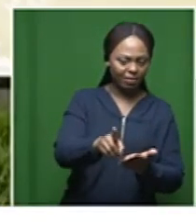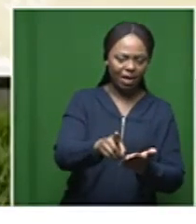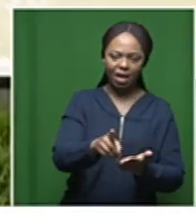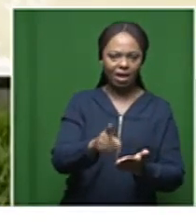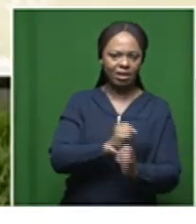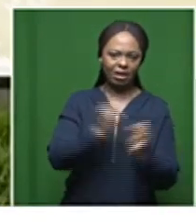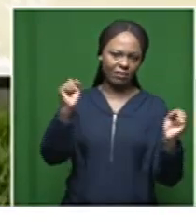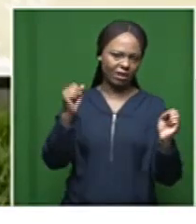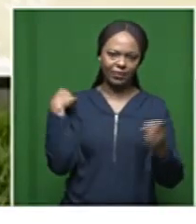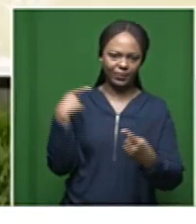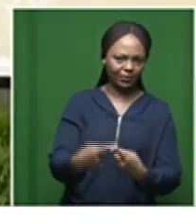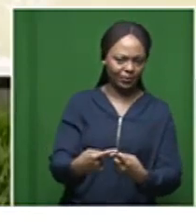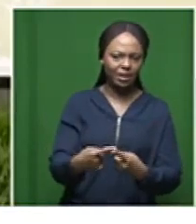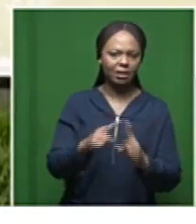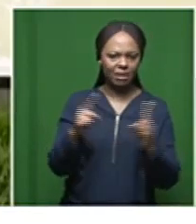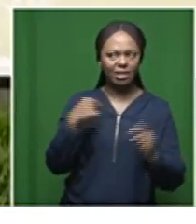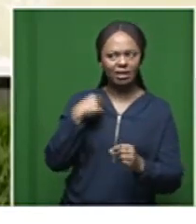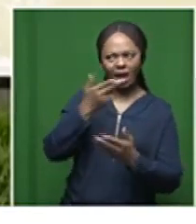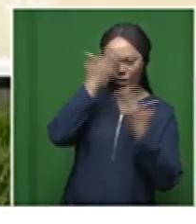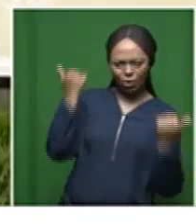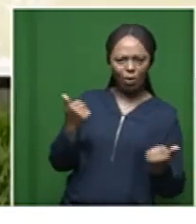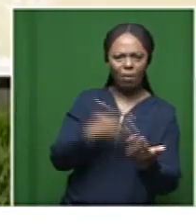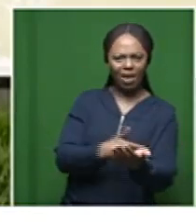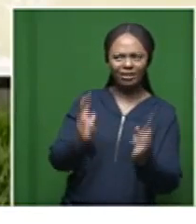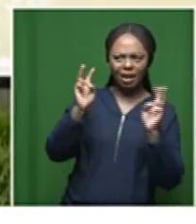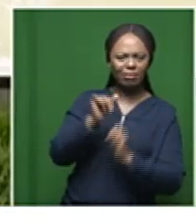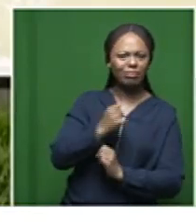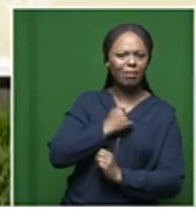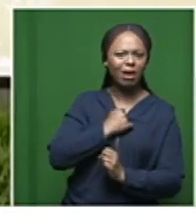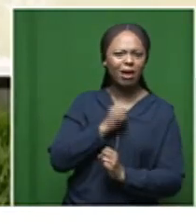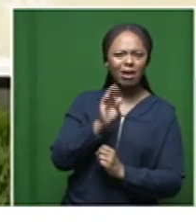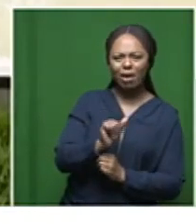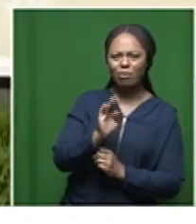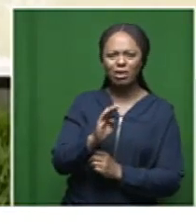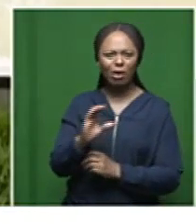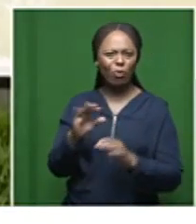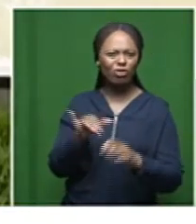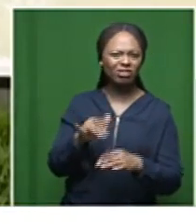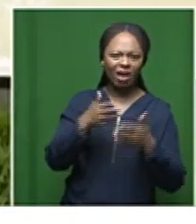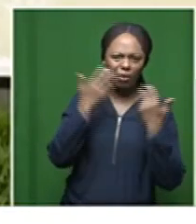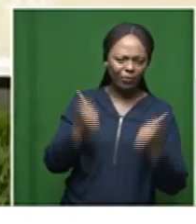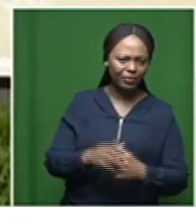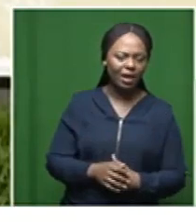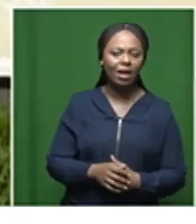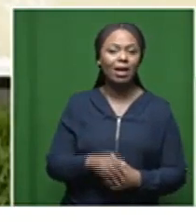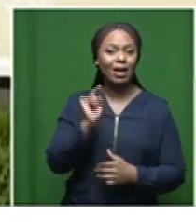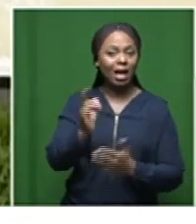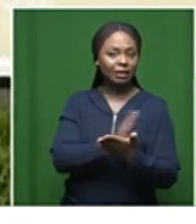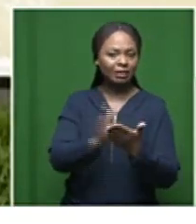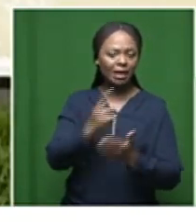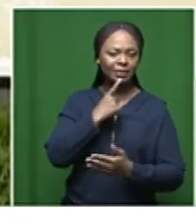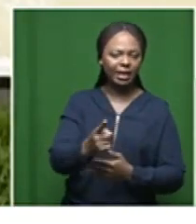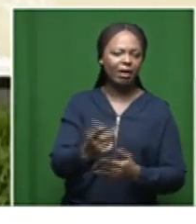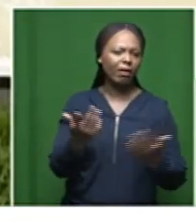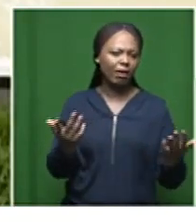is. But I think donating blood is a good thing because like it's sort of like helping others, as some people say, it's